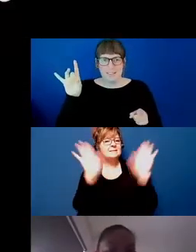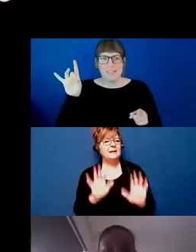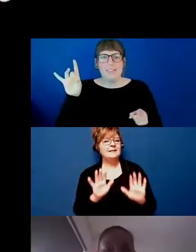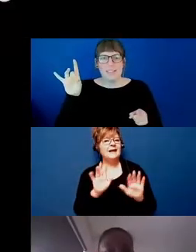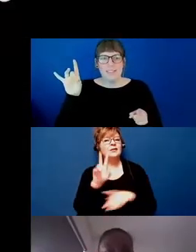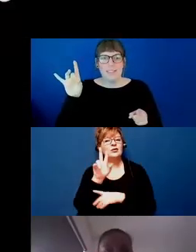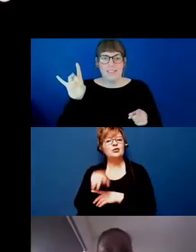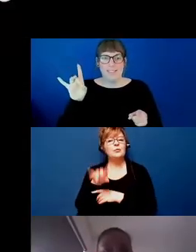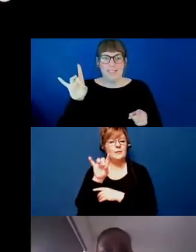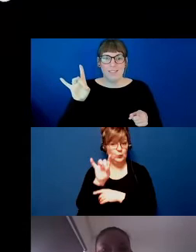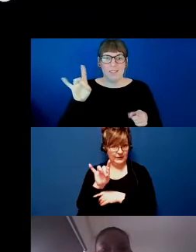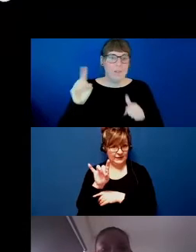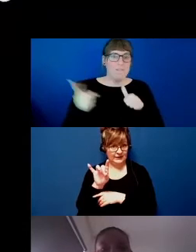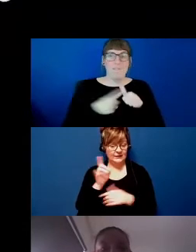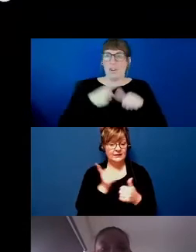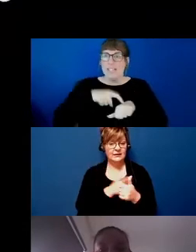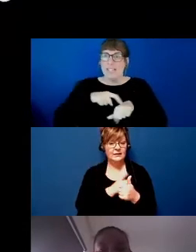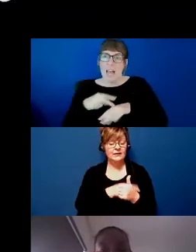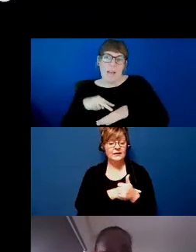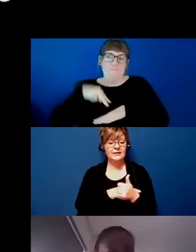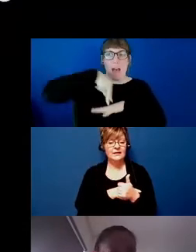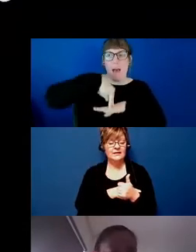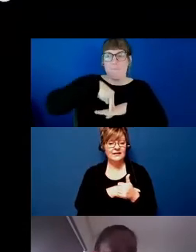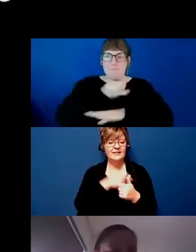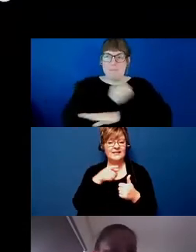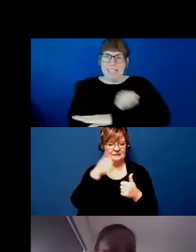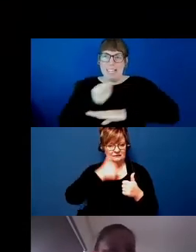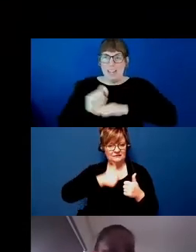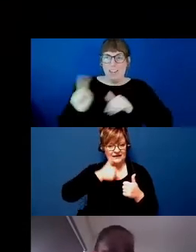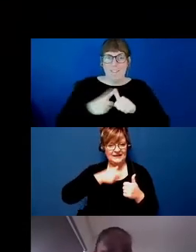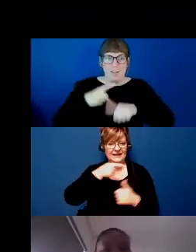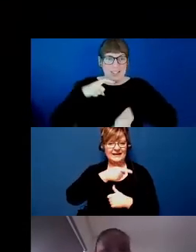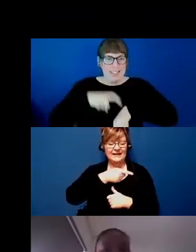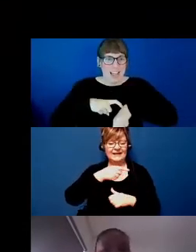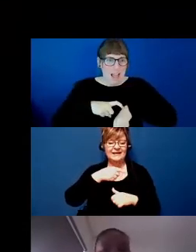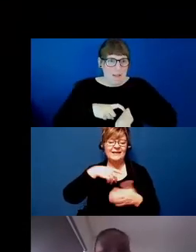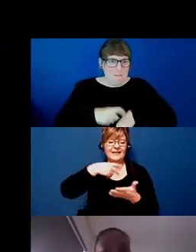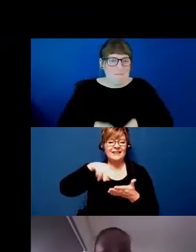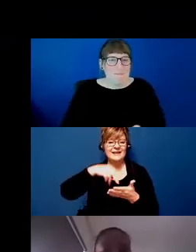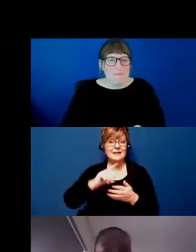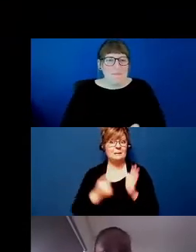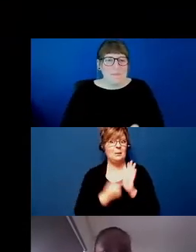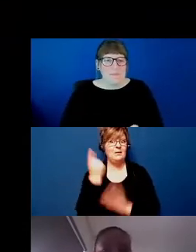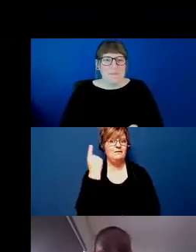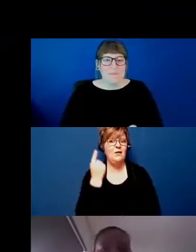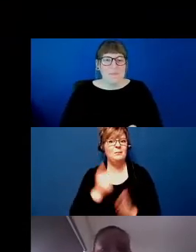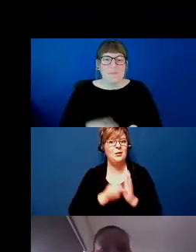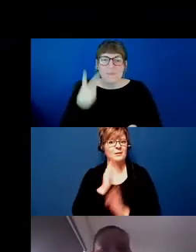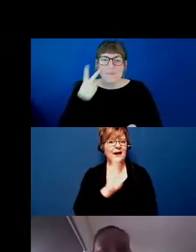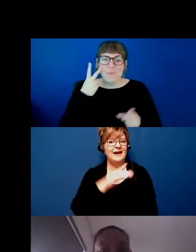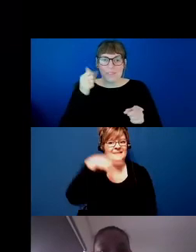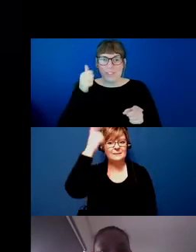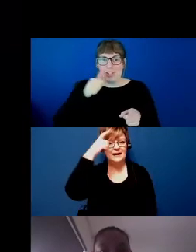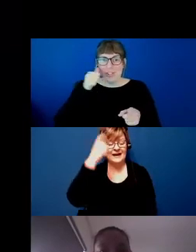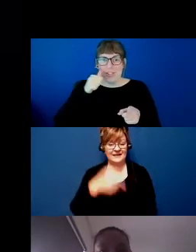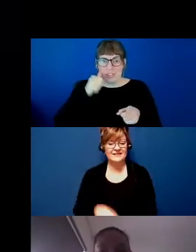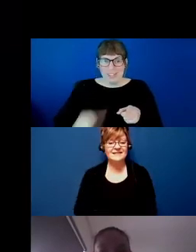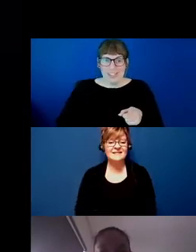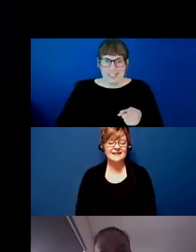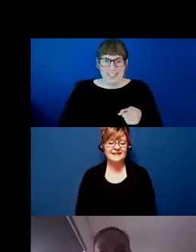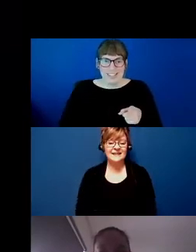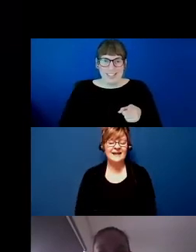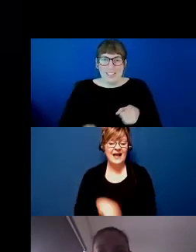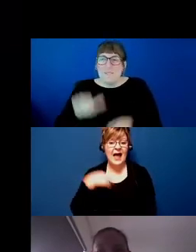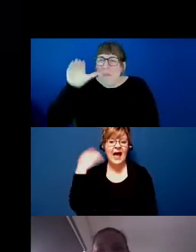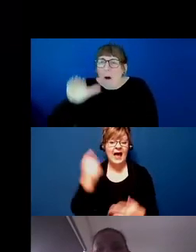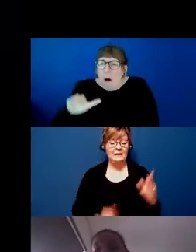her taking the stage for the very first time. You'll notice when she comes onto the stage, so you see just how